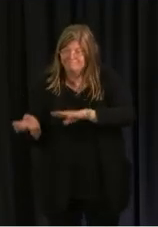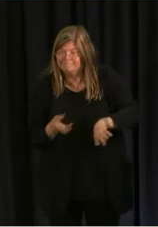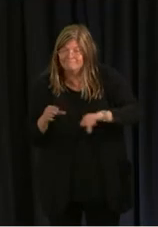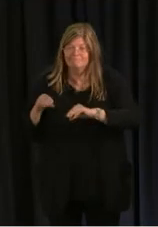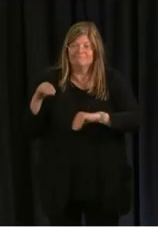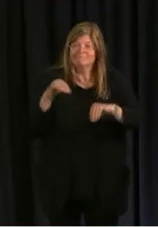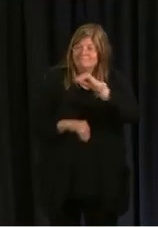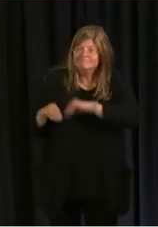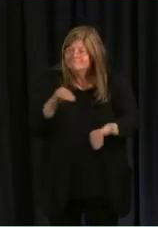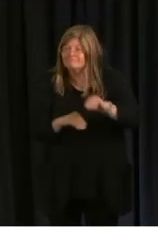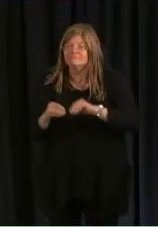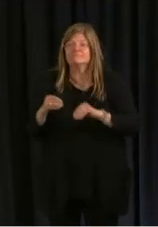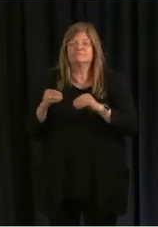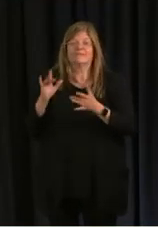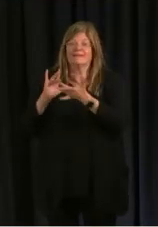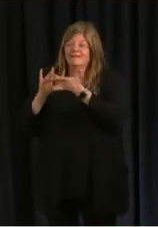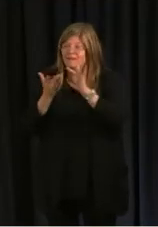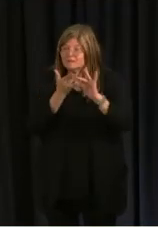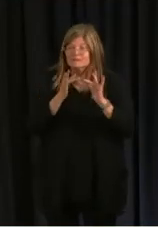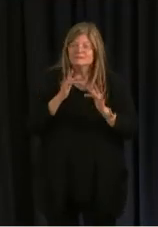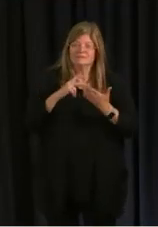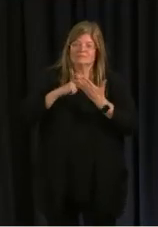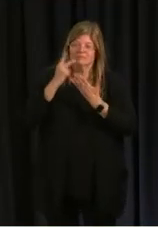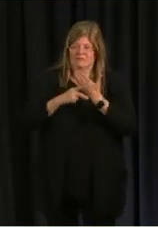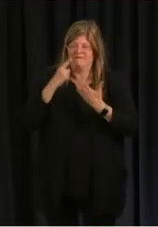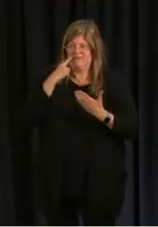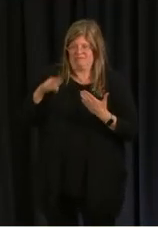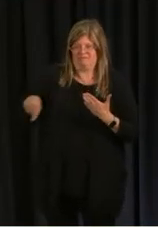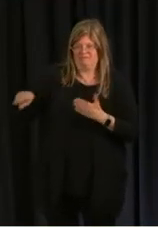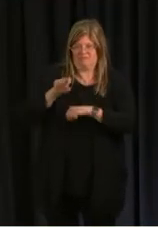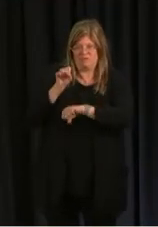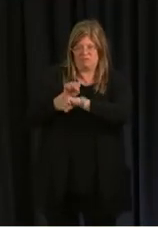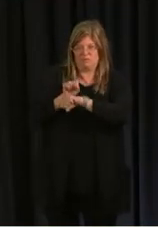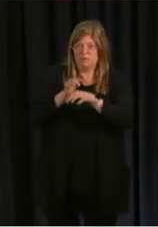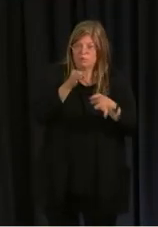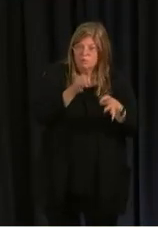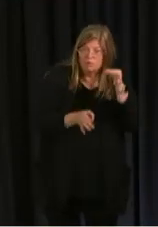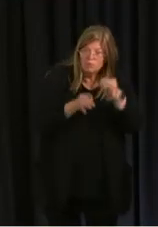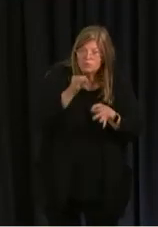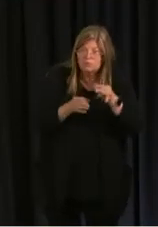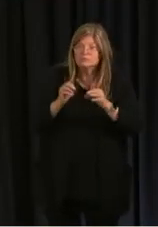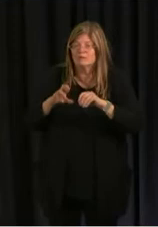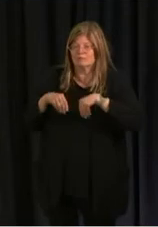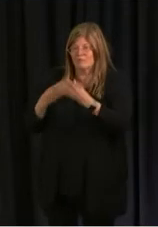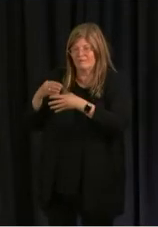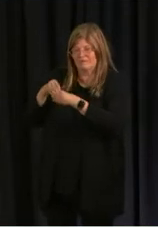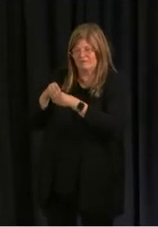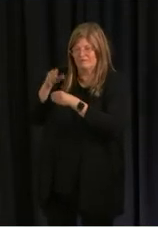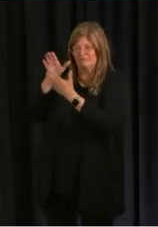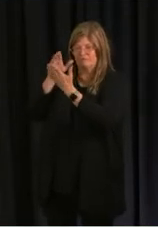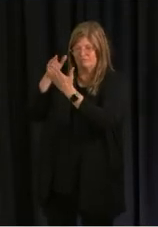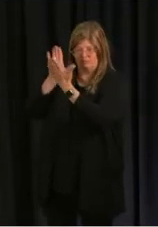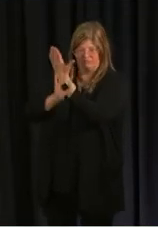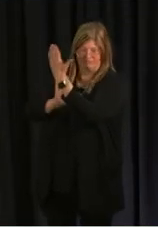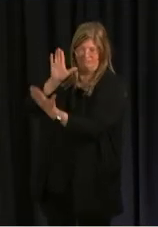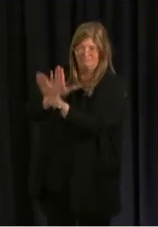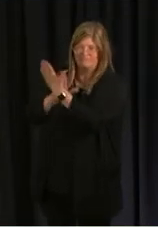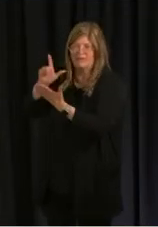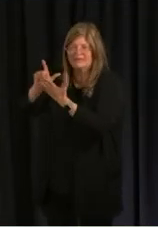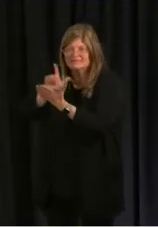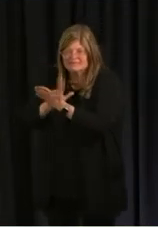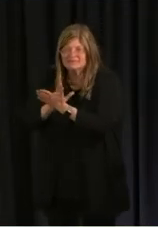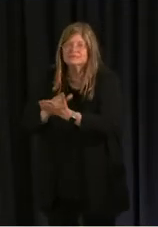in outreach programs, or those working in courts or providing in-person legal services as well. If you're doing any of that in the district,